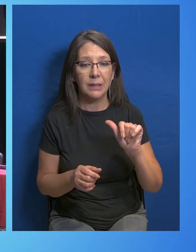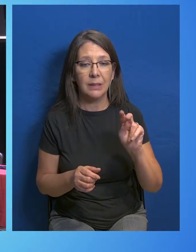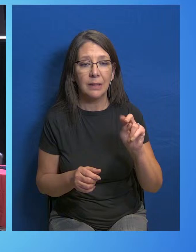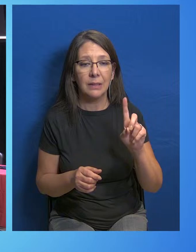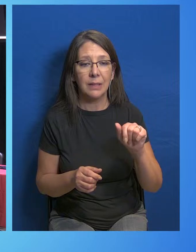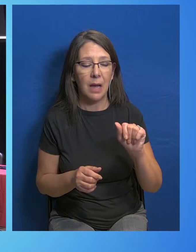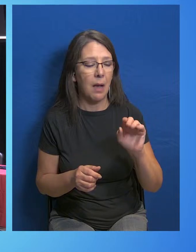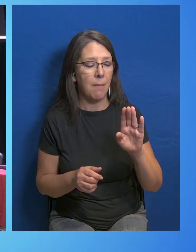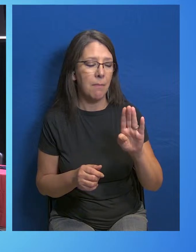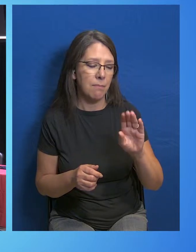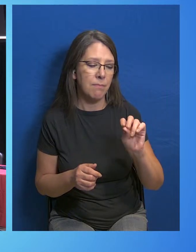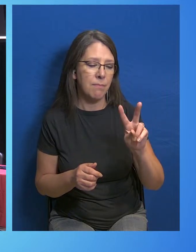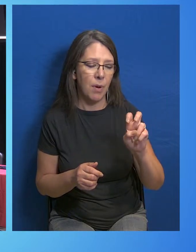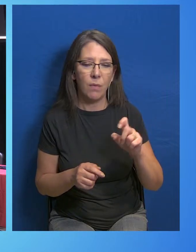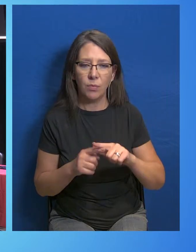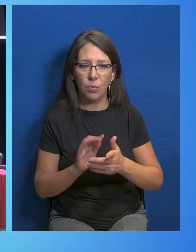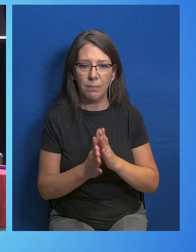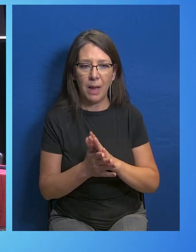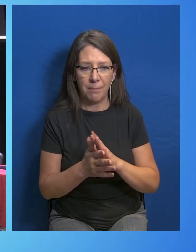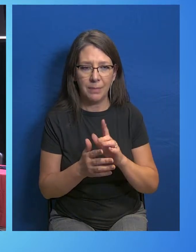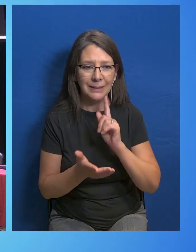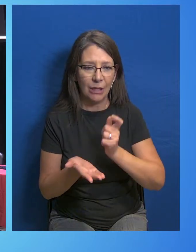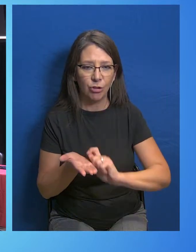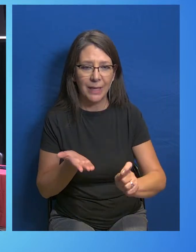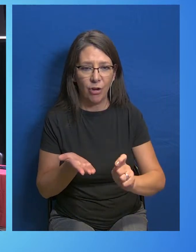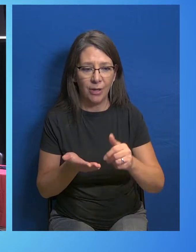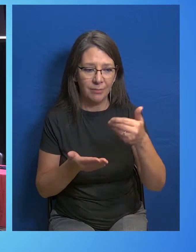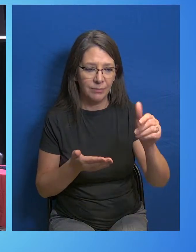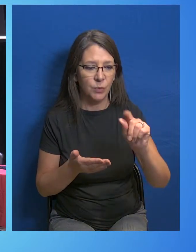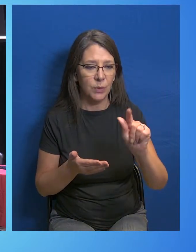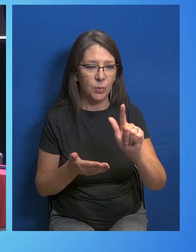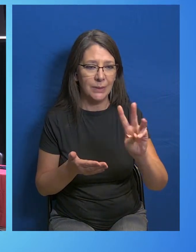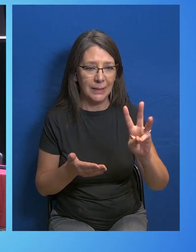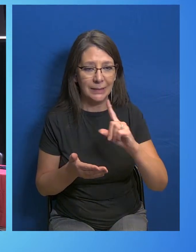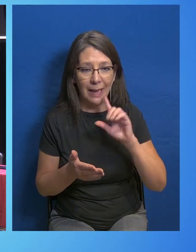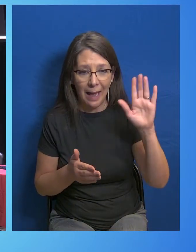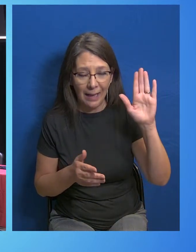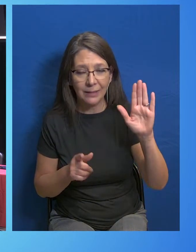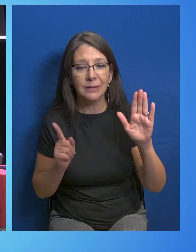please say aye. Aye.